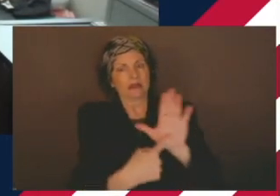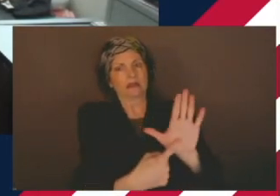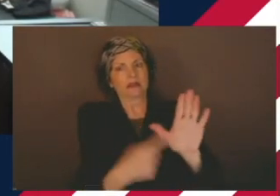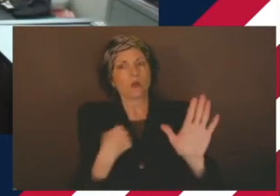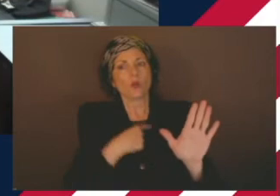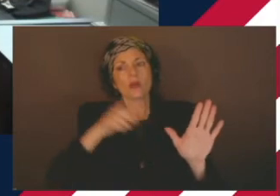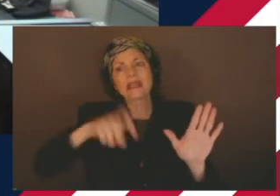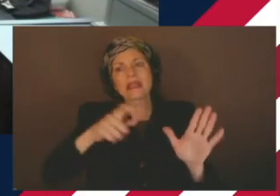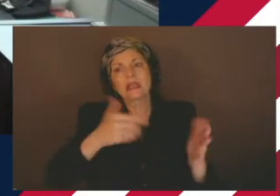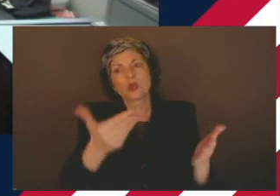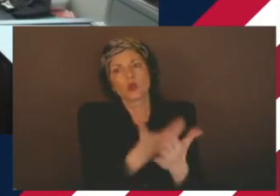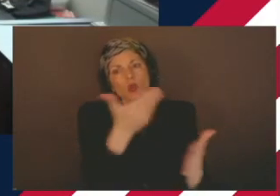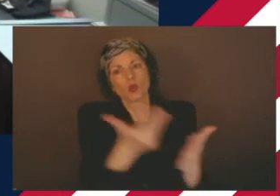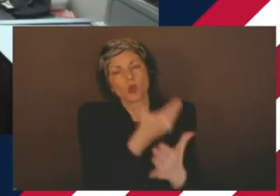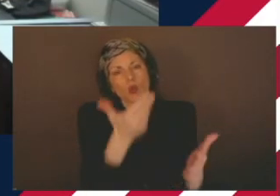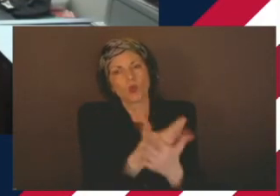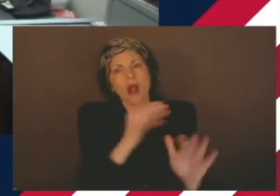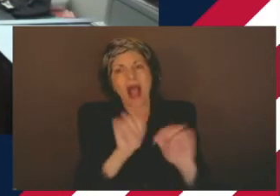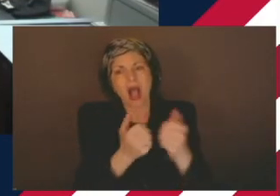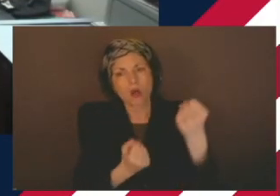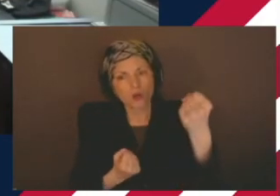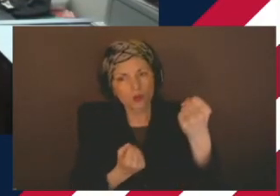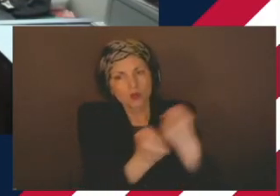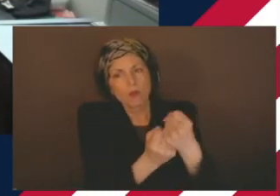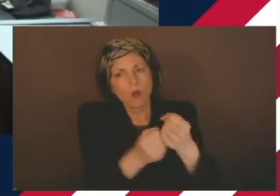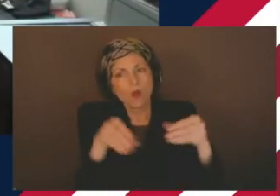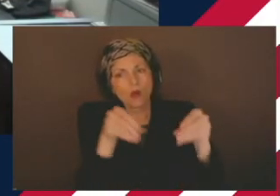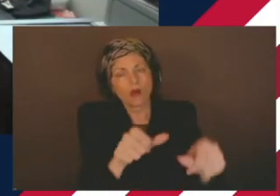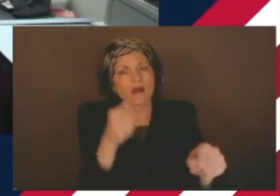support addiction and mental health recovery in